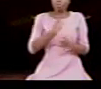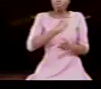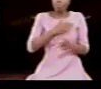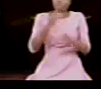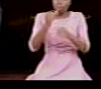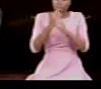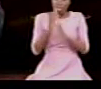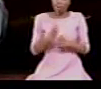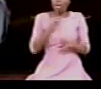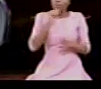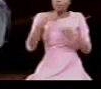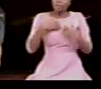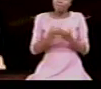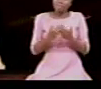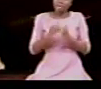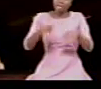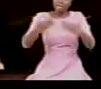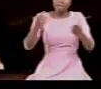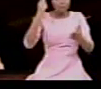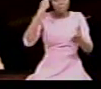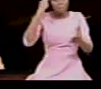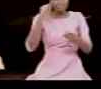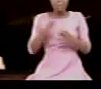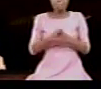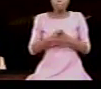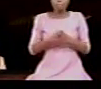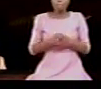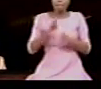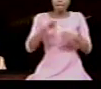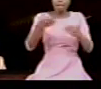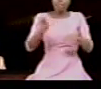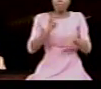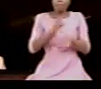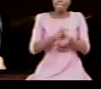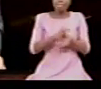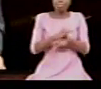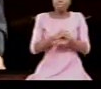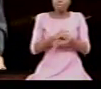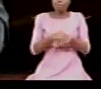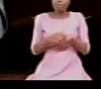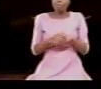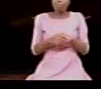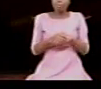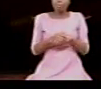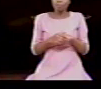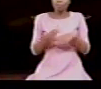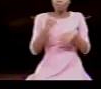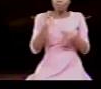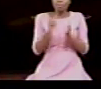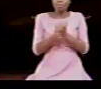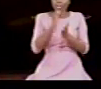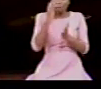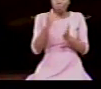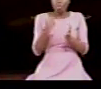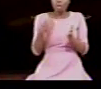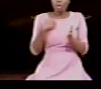have money? Give your mind. You don't have money? Give your ministry. So that's how we end